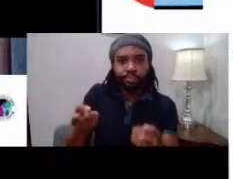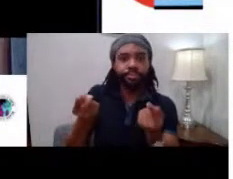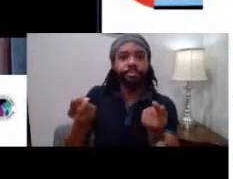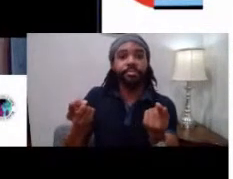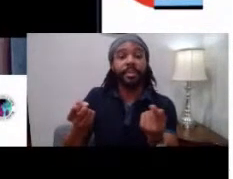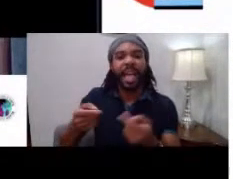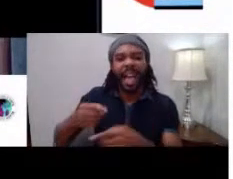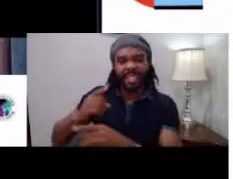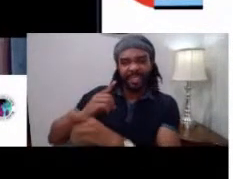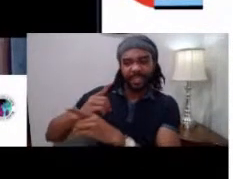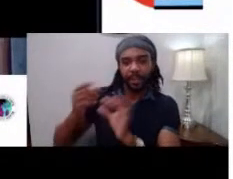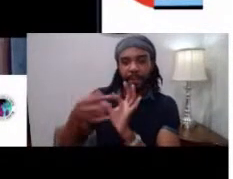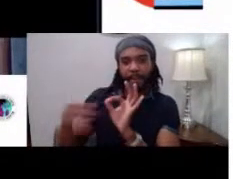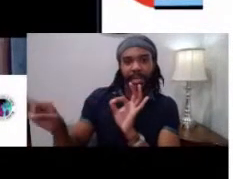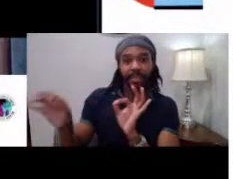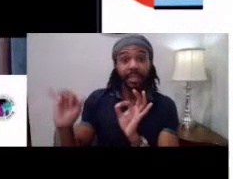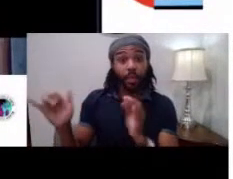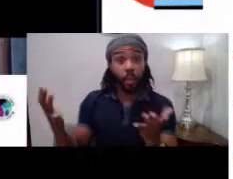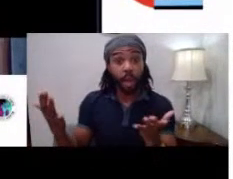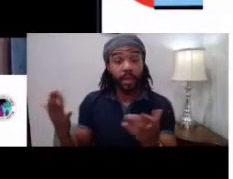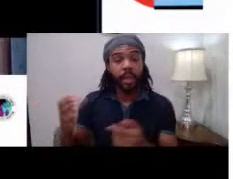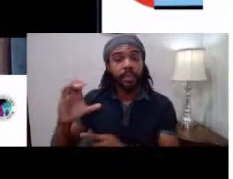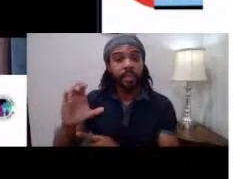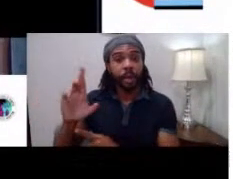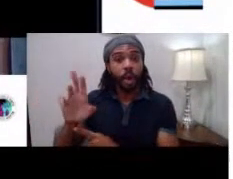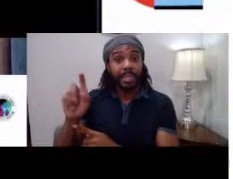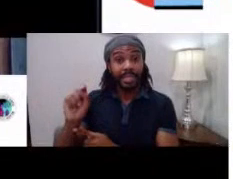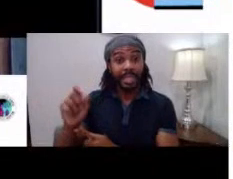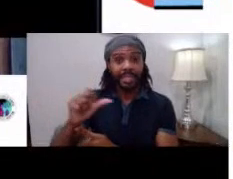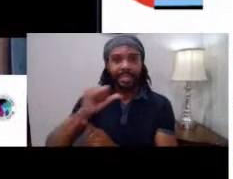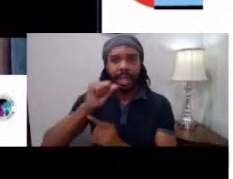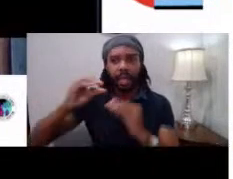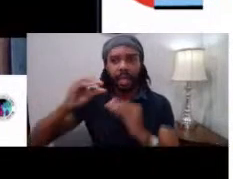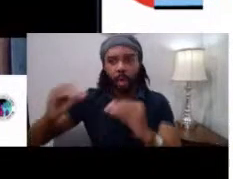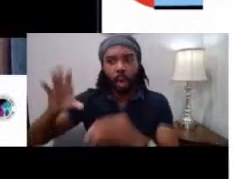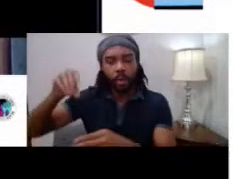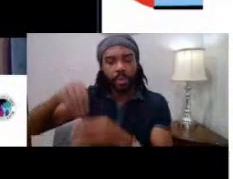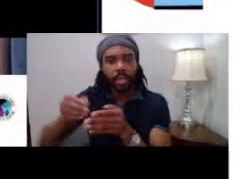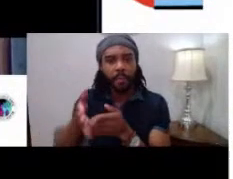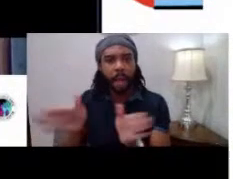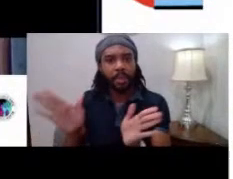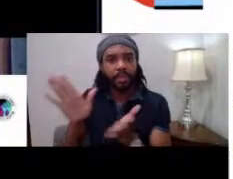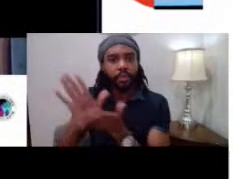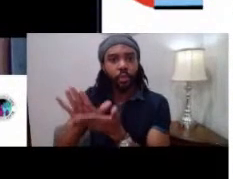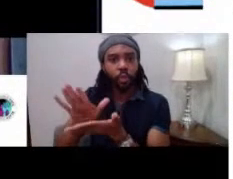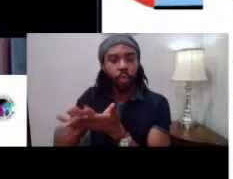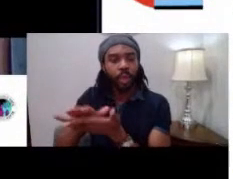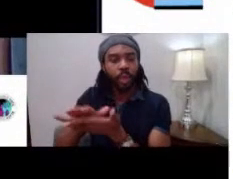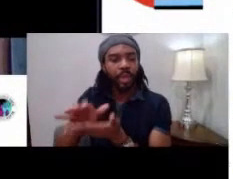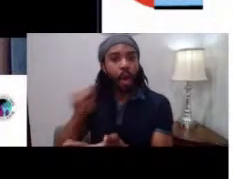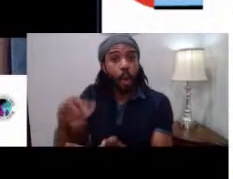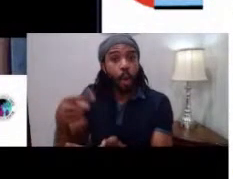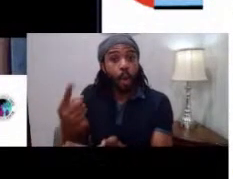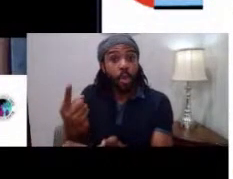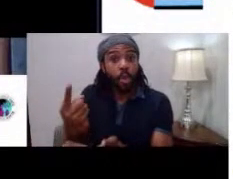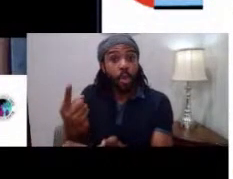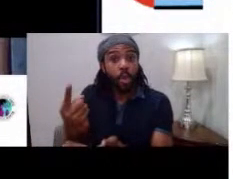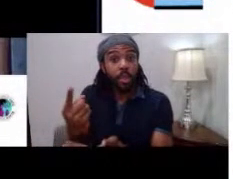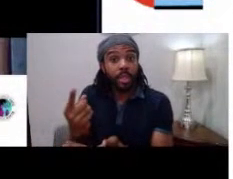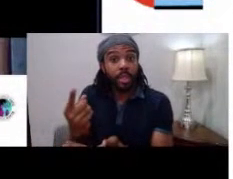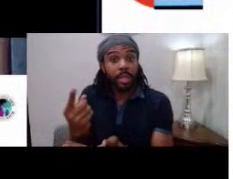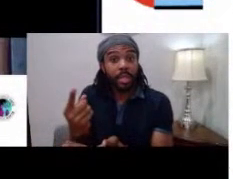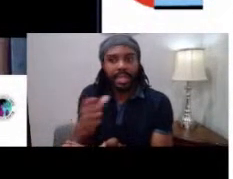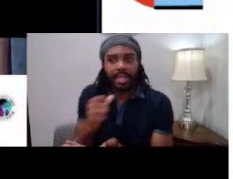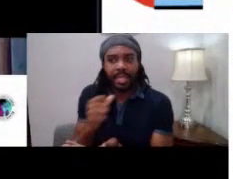message like critical race theory is not taught in public schools is not only ineffective, it's